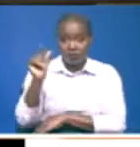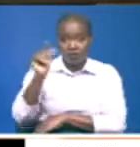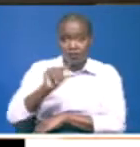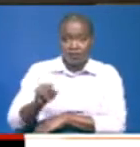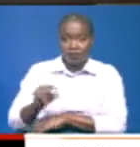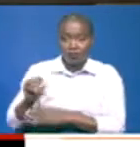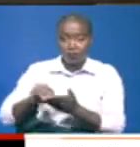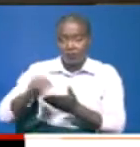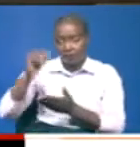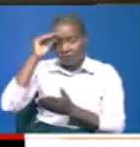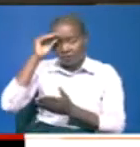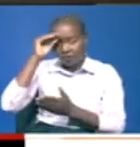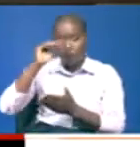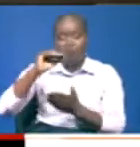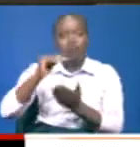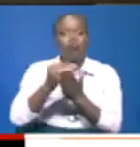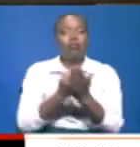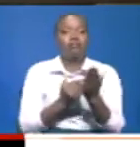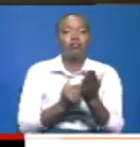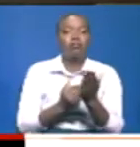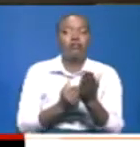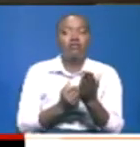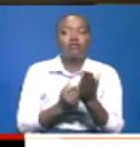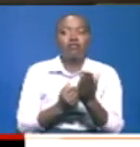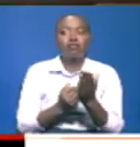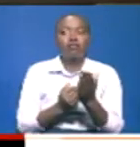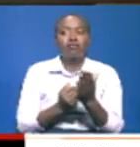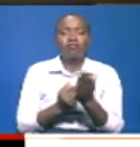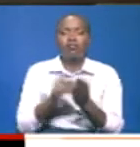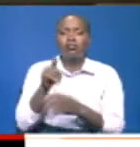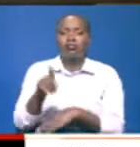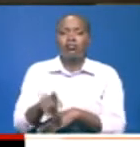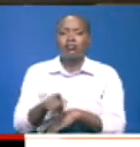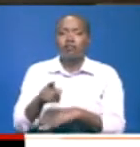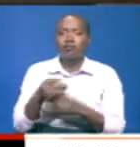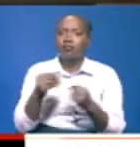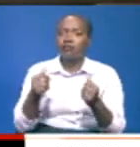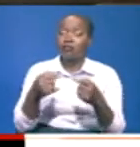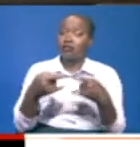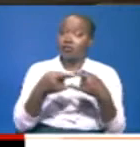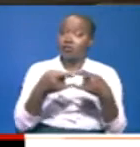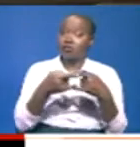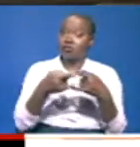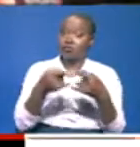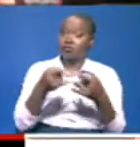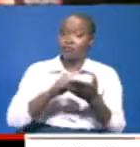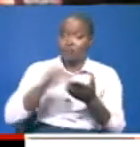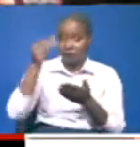initiative stressed on the need to address gaps in the education sector.